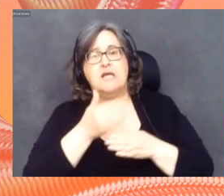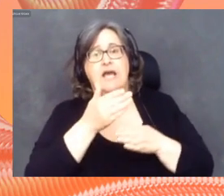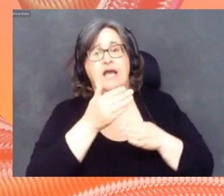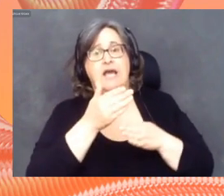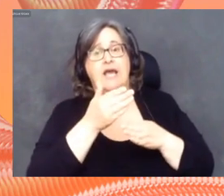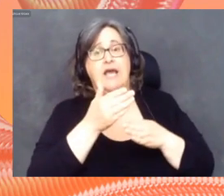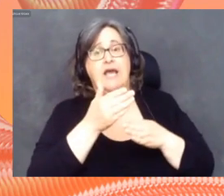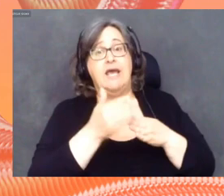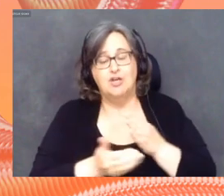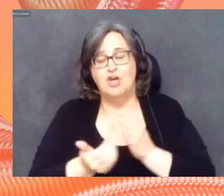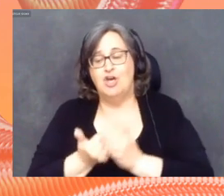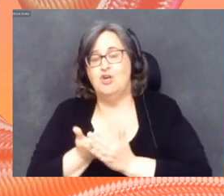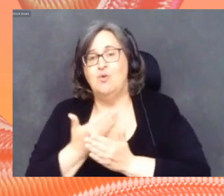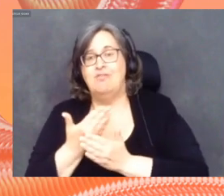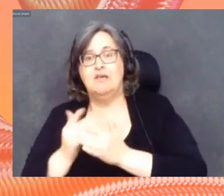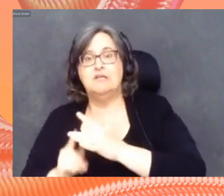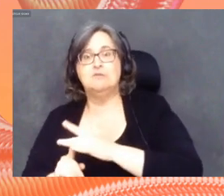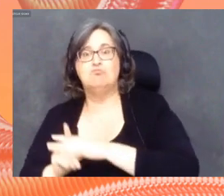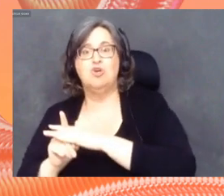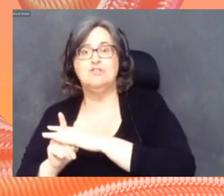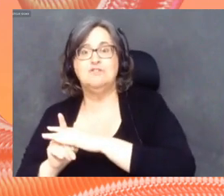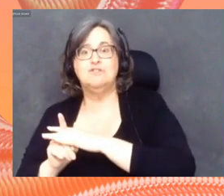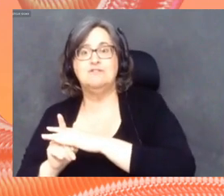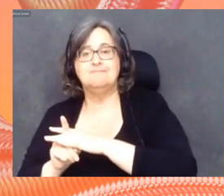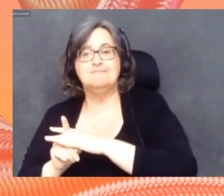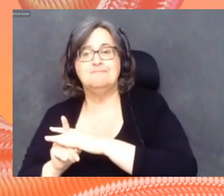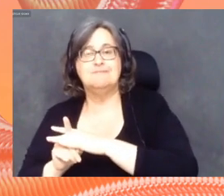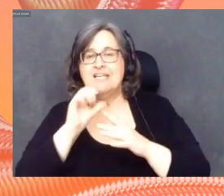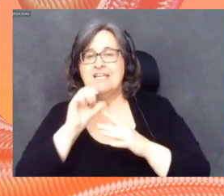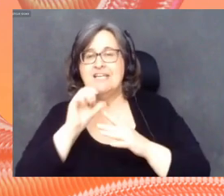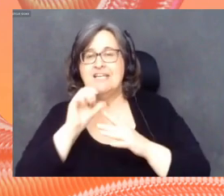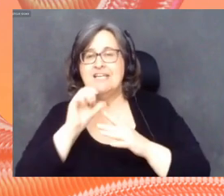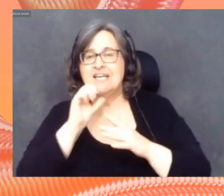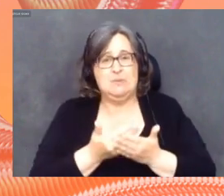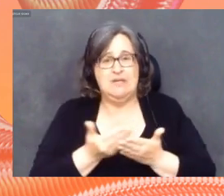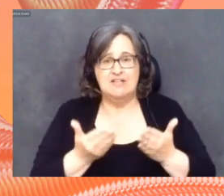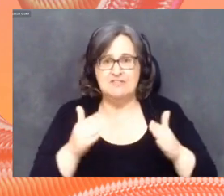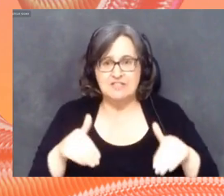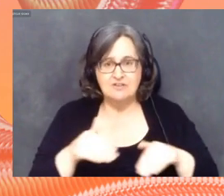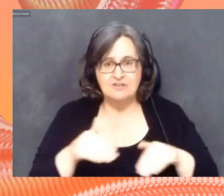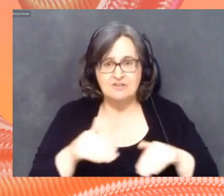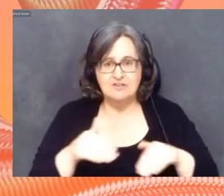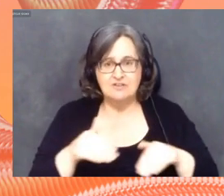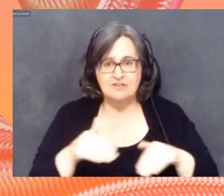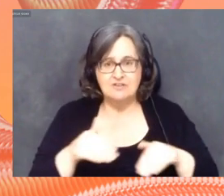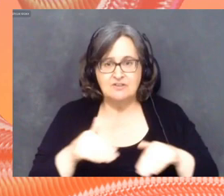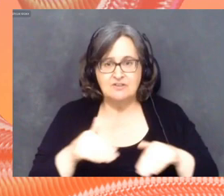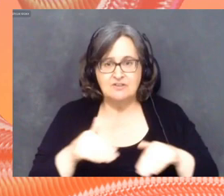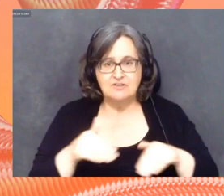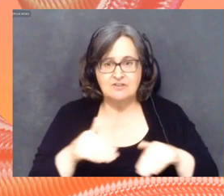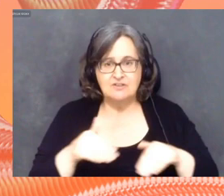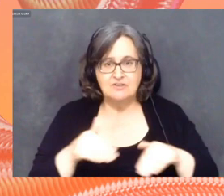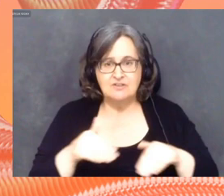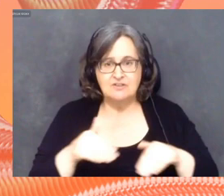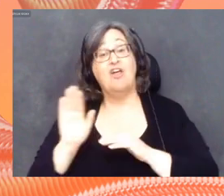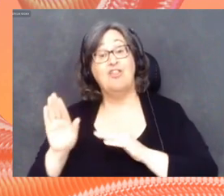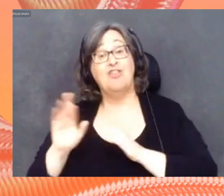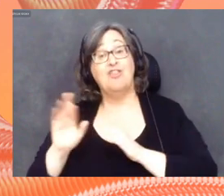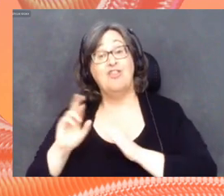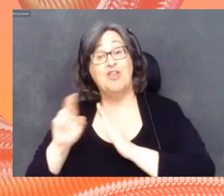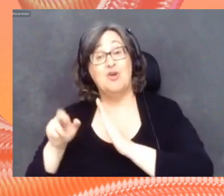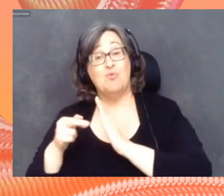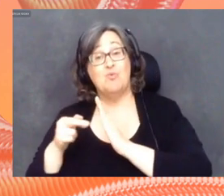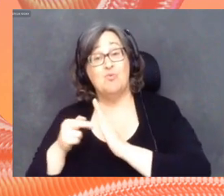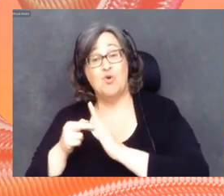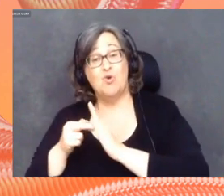thing is emerging, but it's not quite here yet. And their role is to be in that